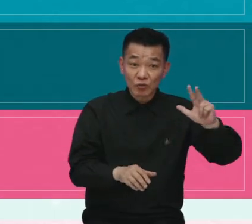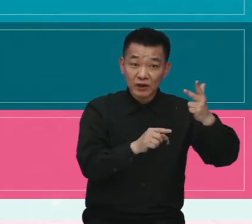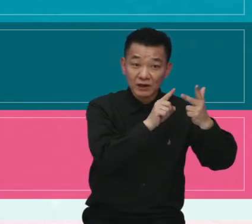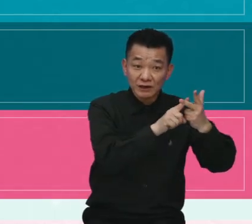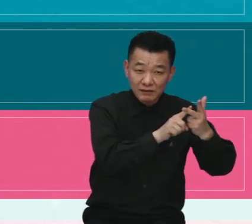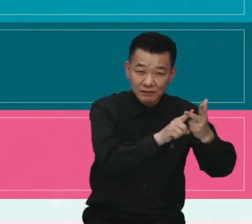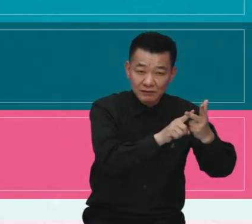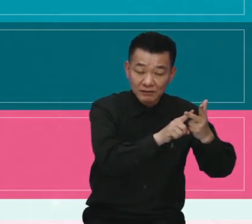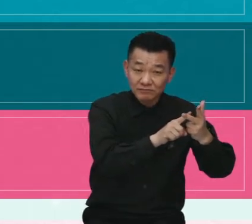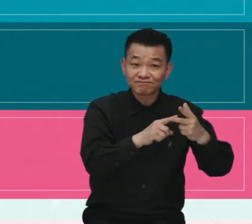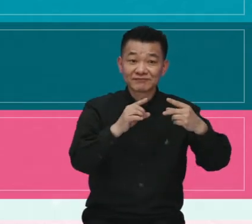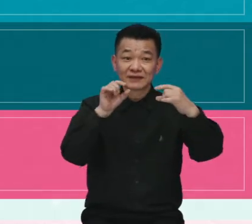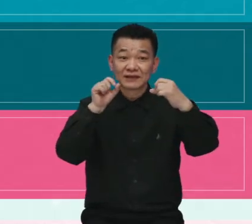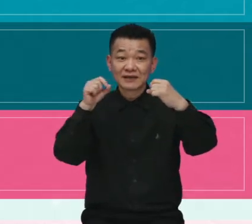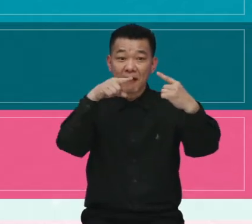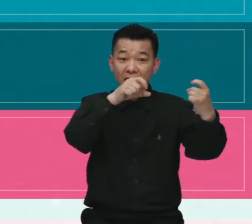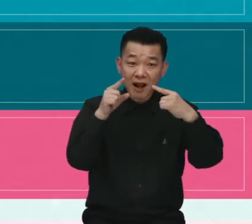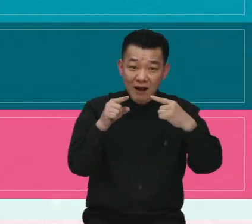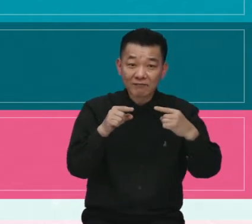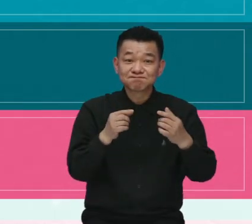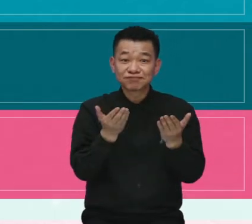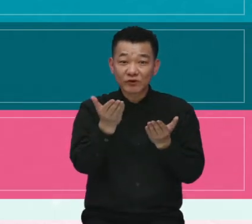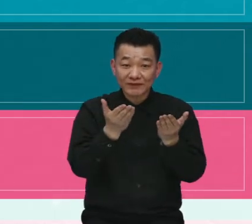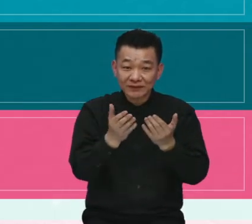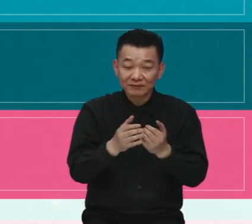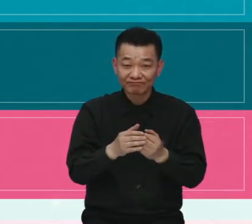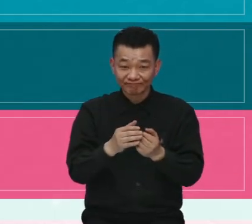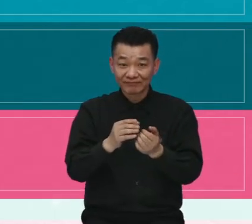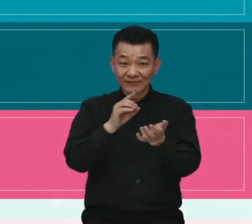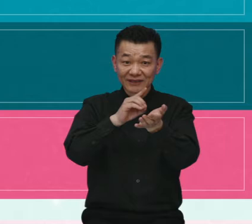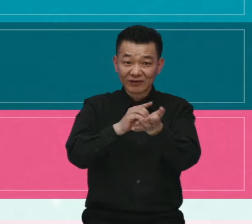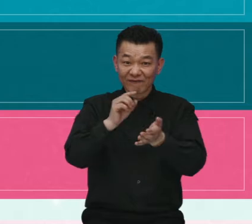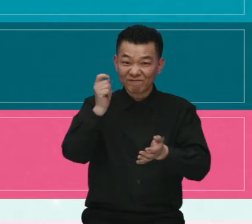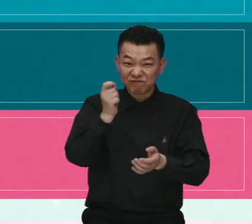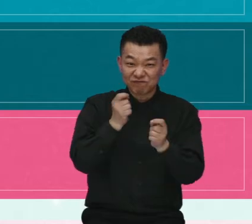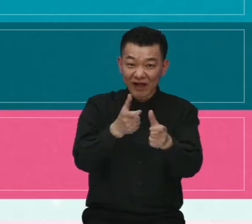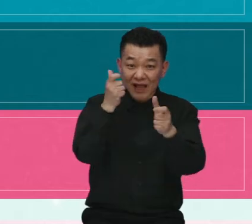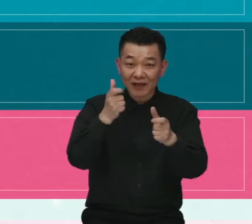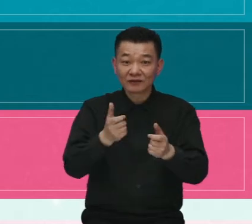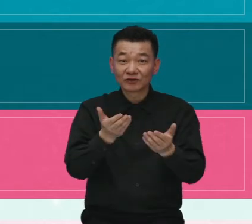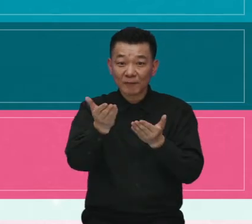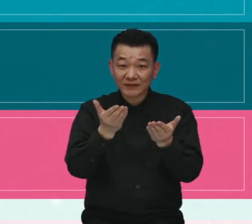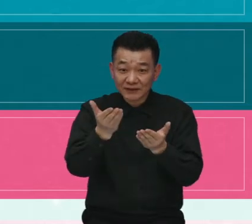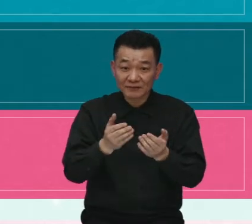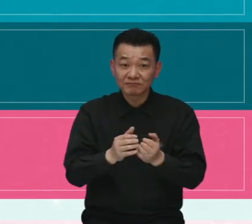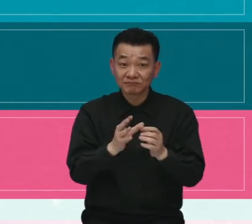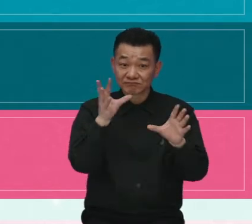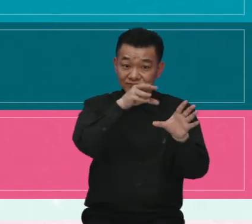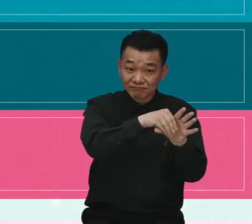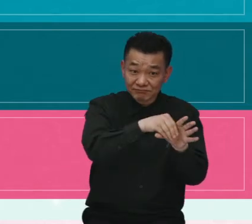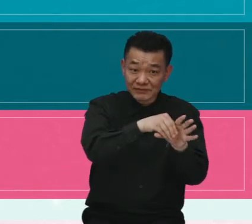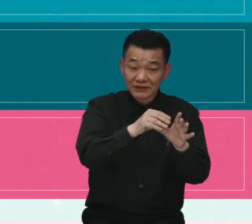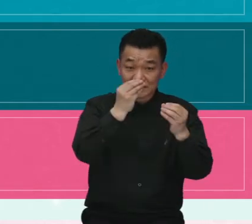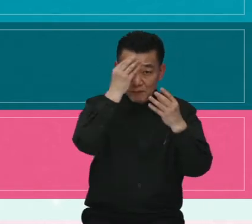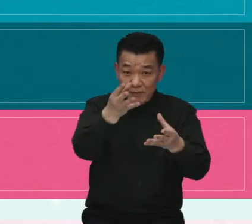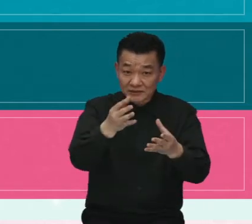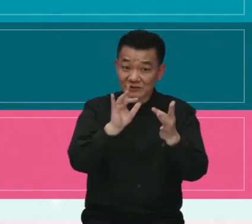C. Information, communication, and other services that include electronic and emergency services.